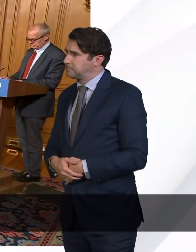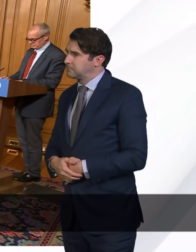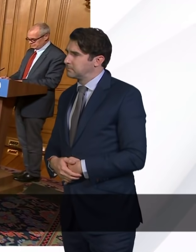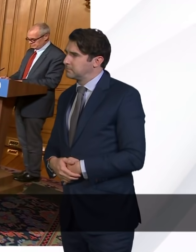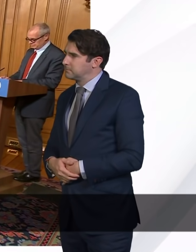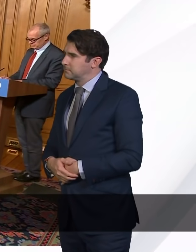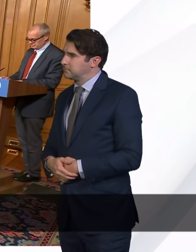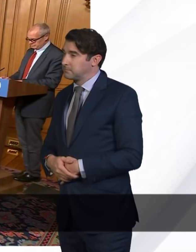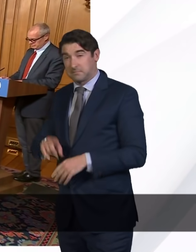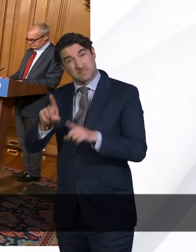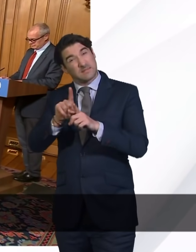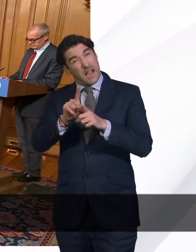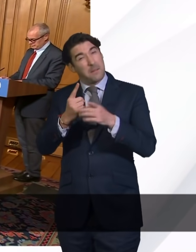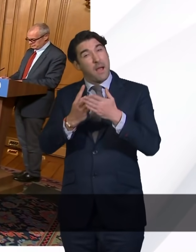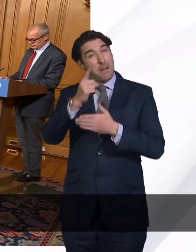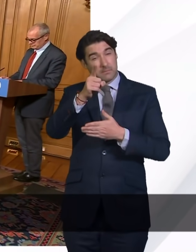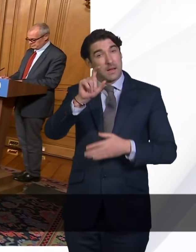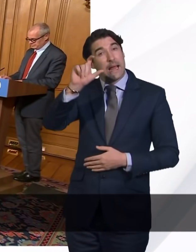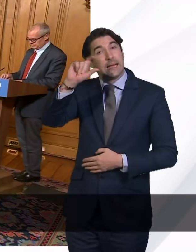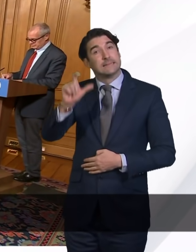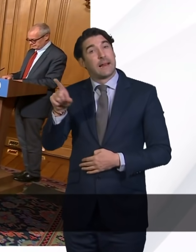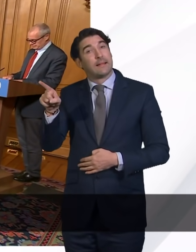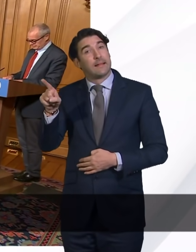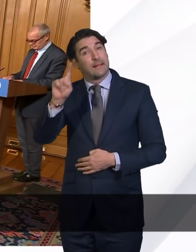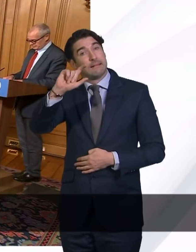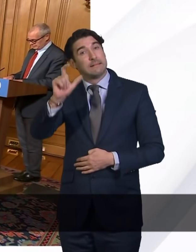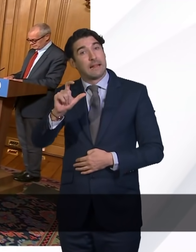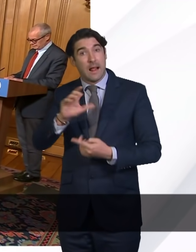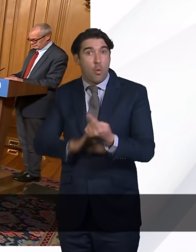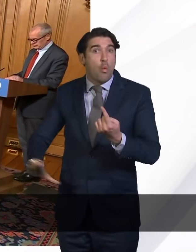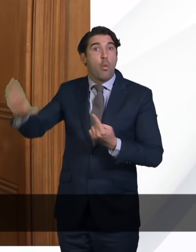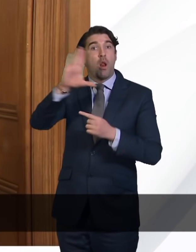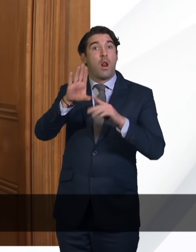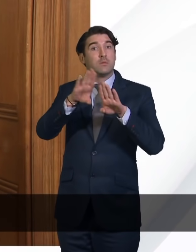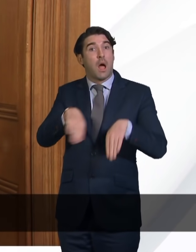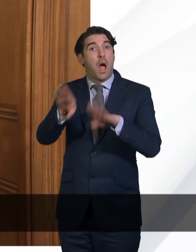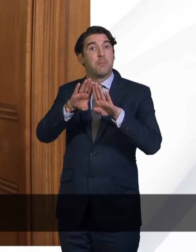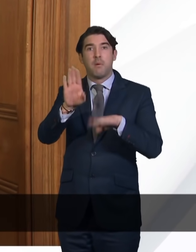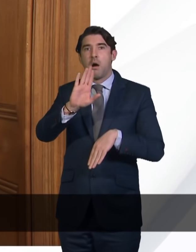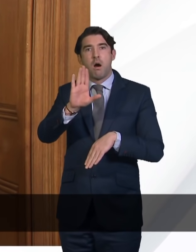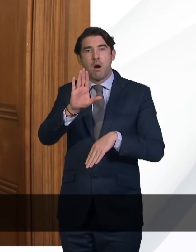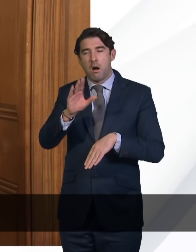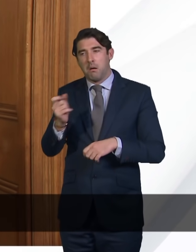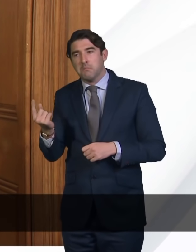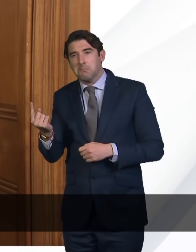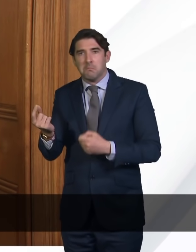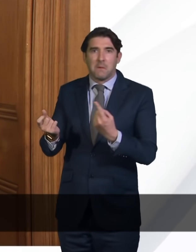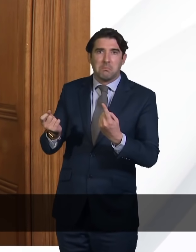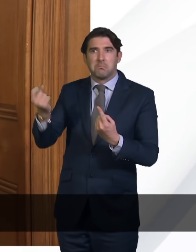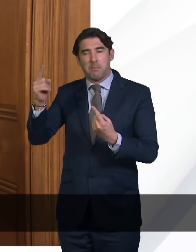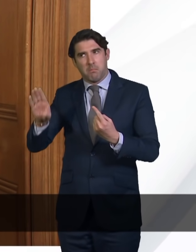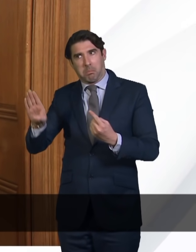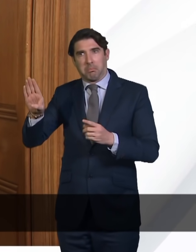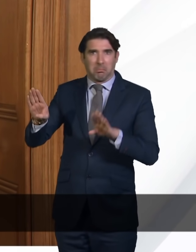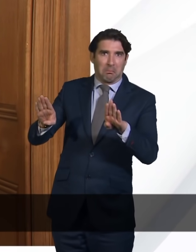in Italy and other countries. And it may be, and it's too early to say, but it may be that again, this